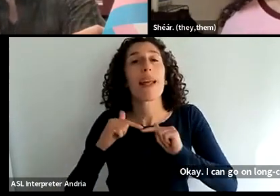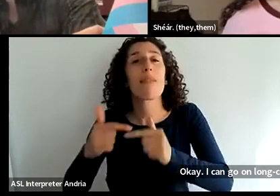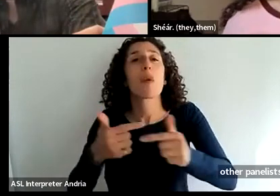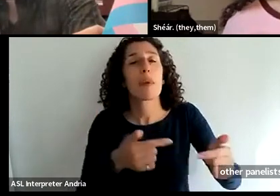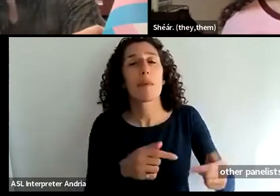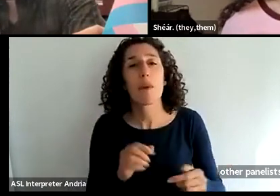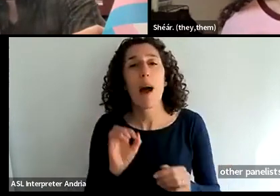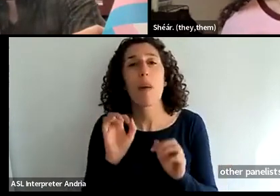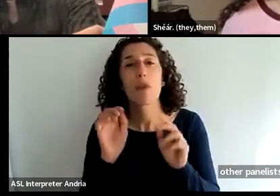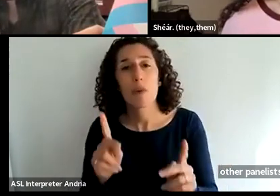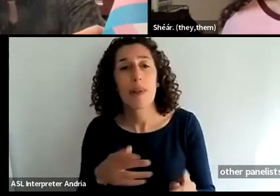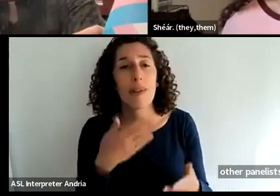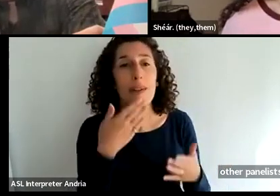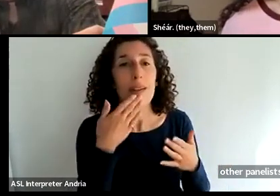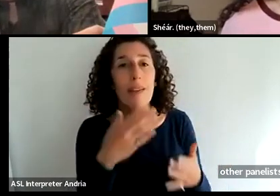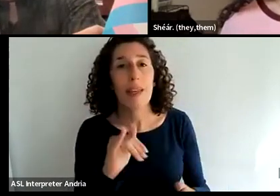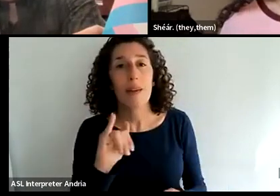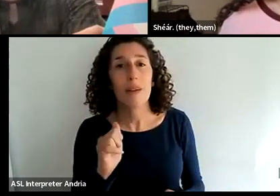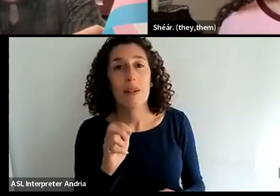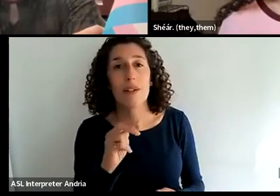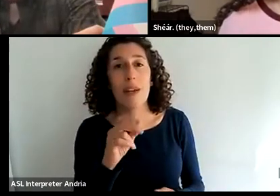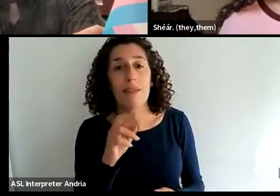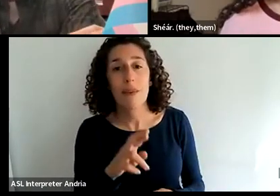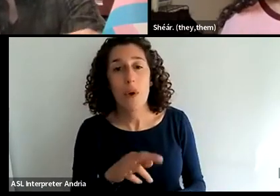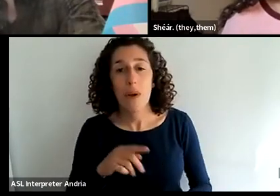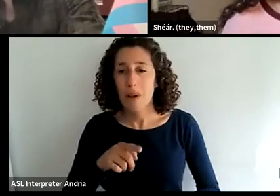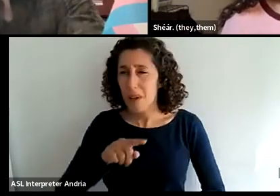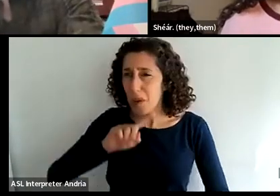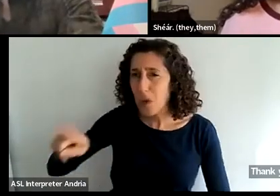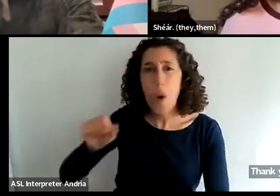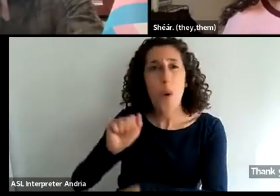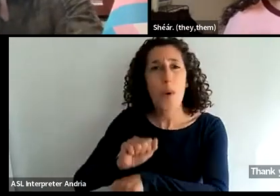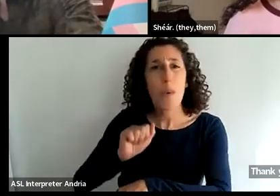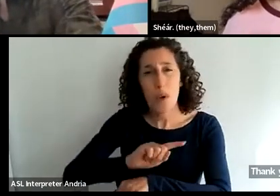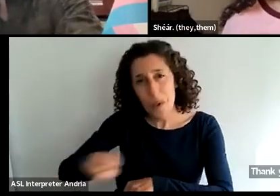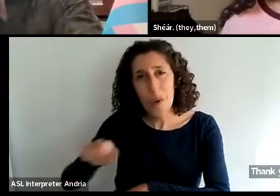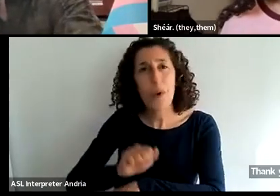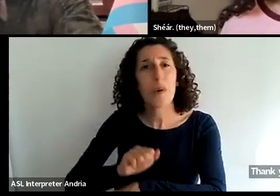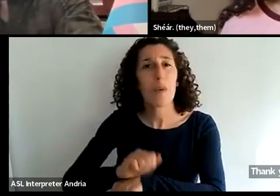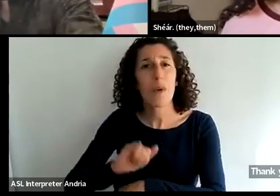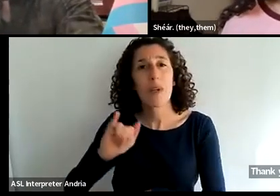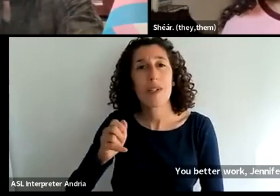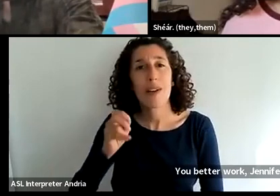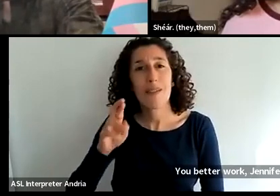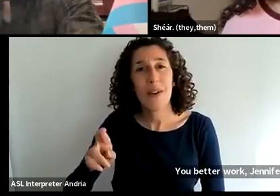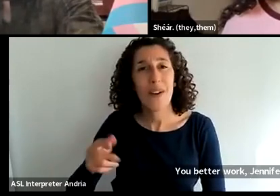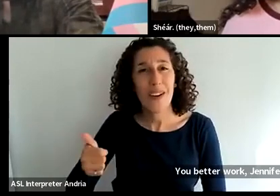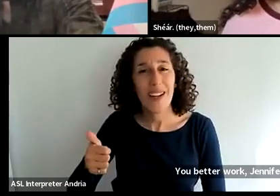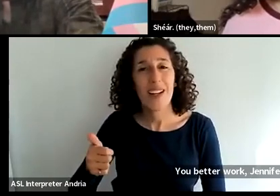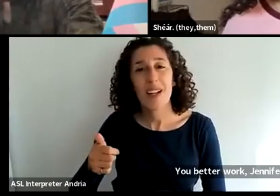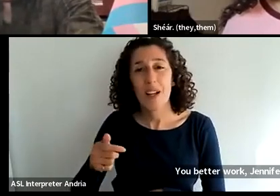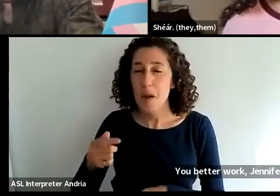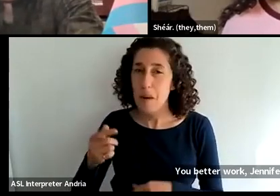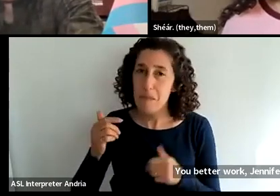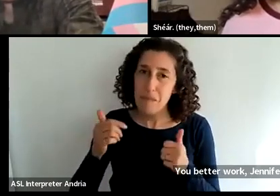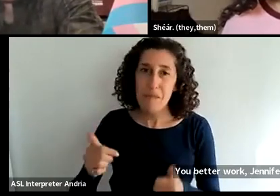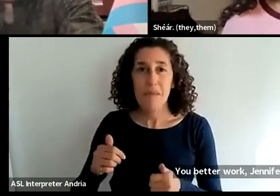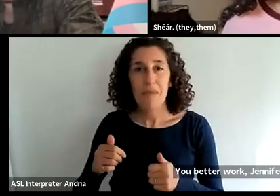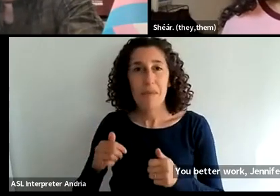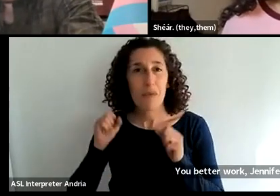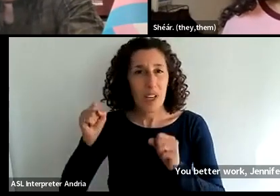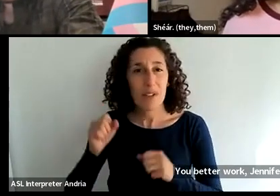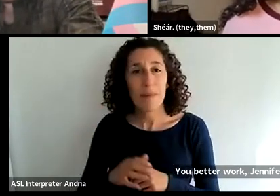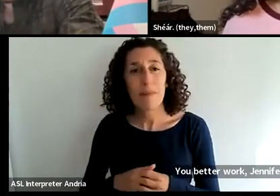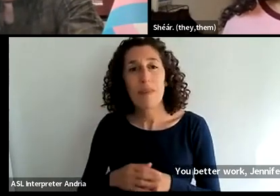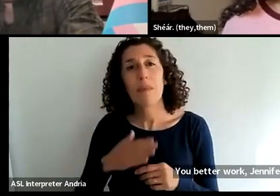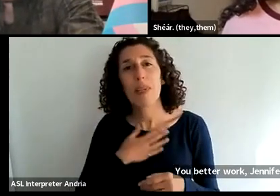Jennifer. You better work, Jennifer. You better work. You better say all that. I just wanted to affirm, please. And thank you.